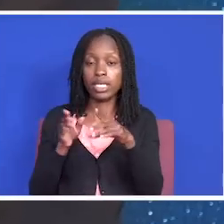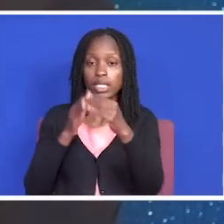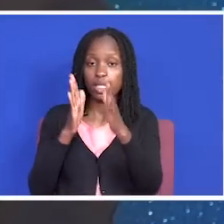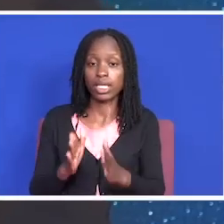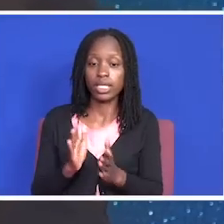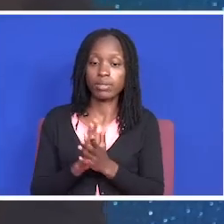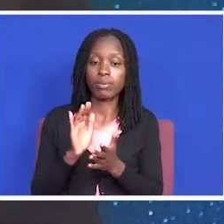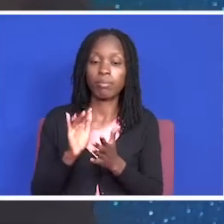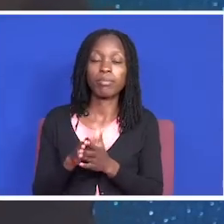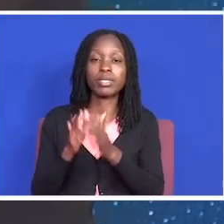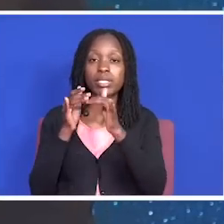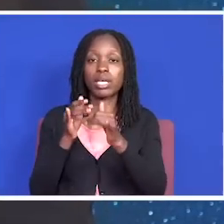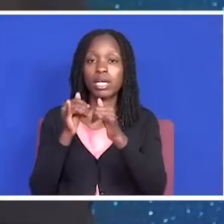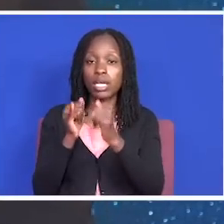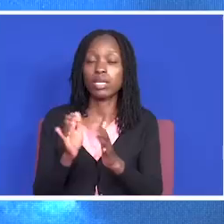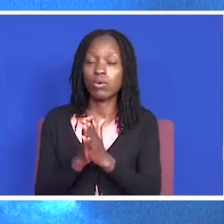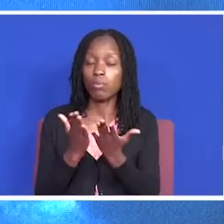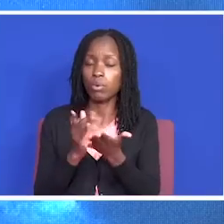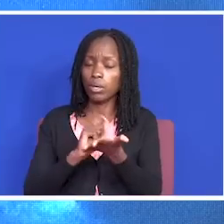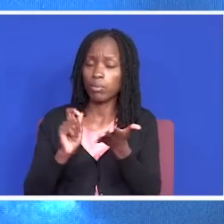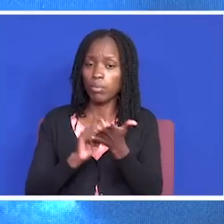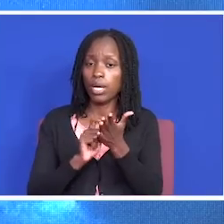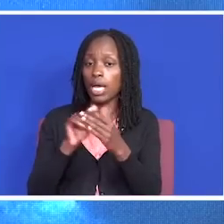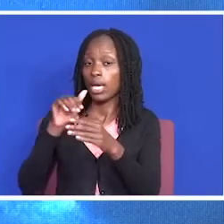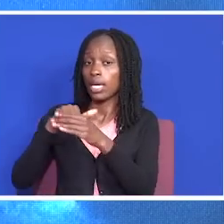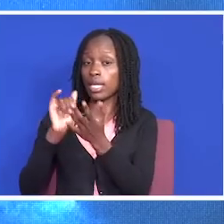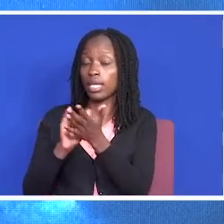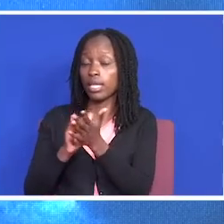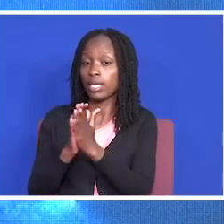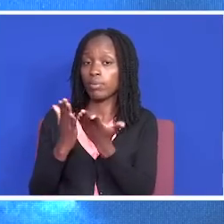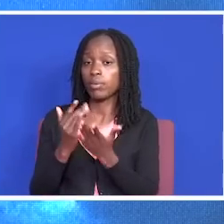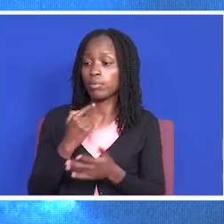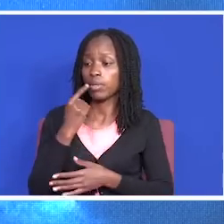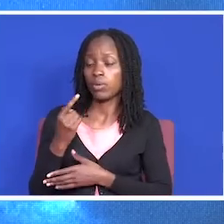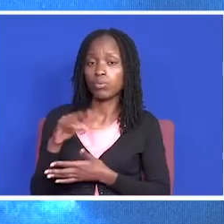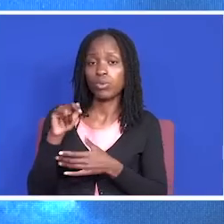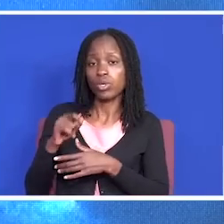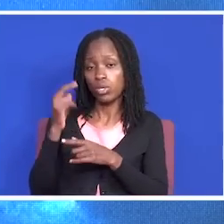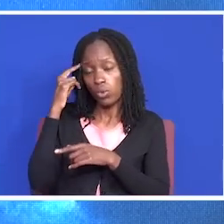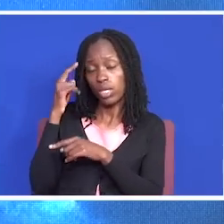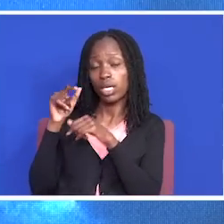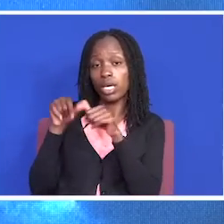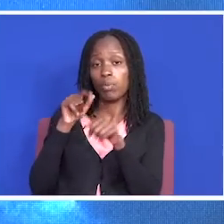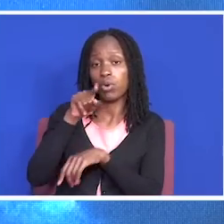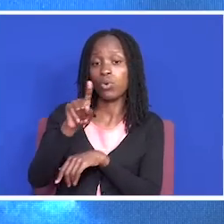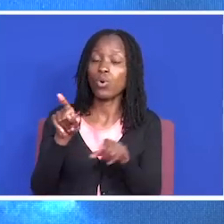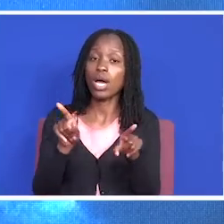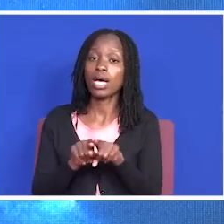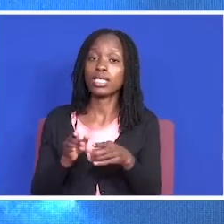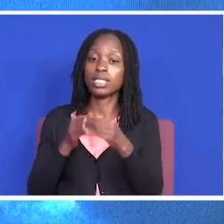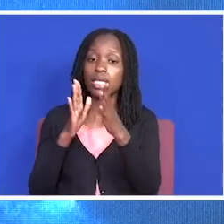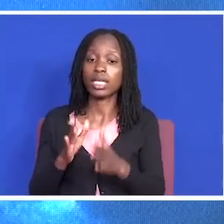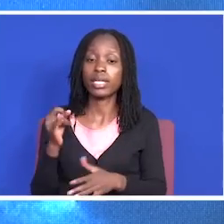as leaders is my new book. And in it I say, you have to think of yourself as the